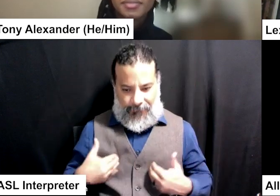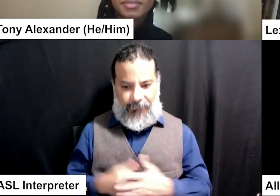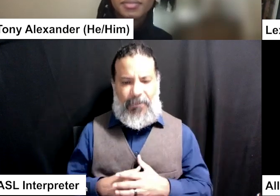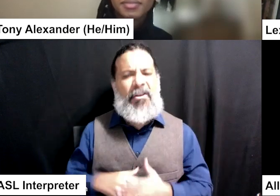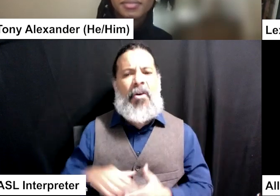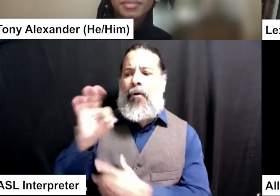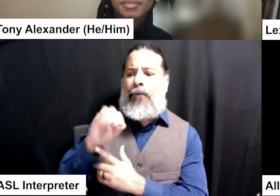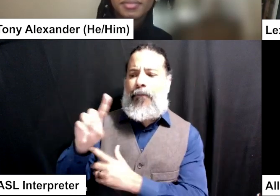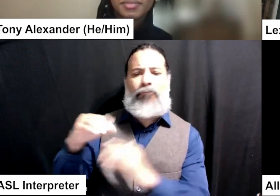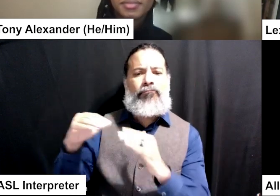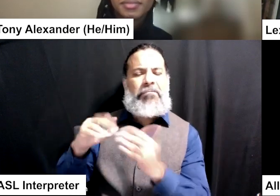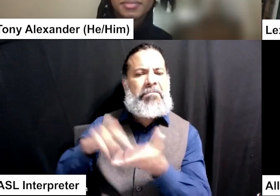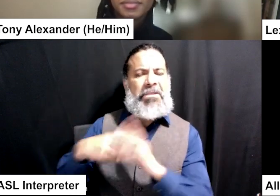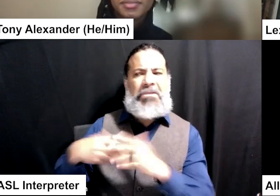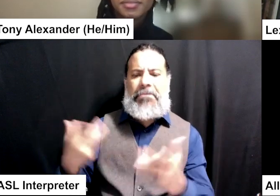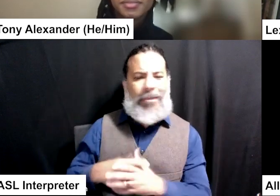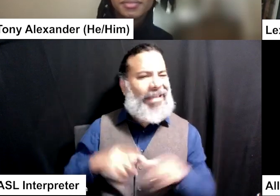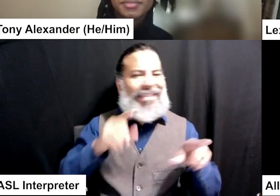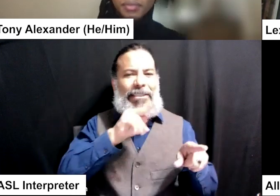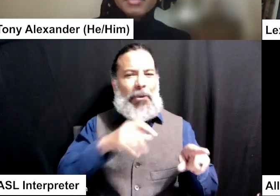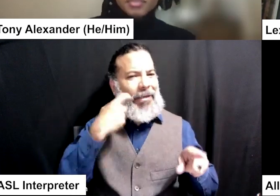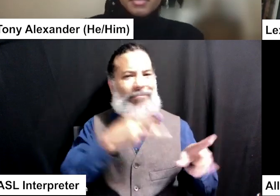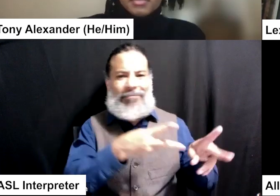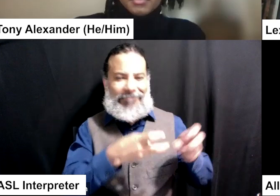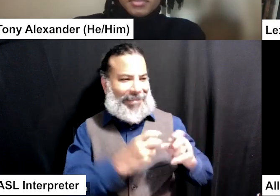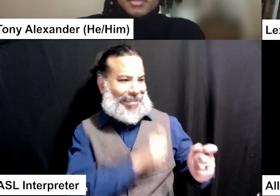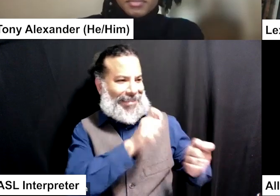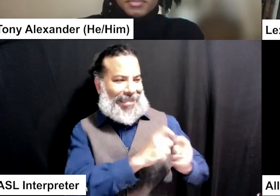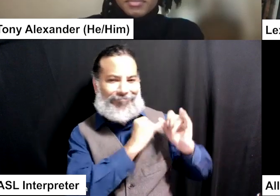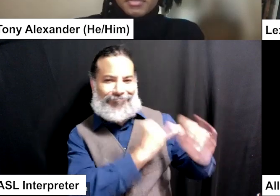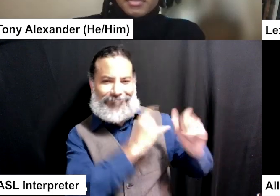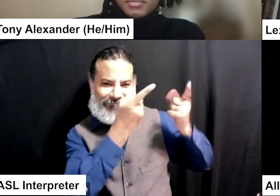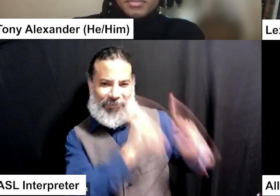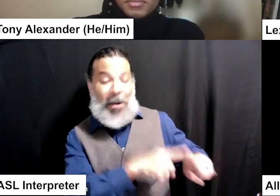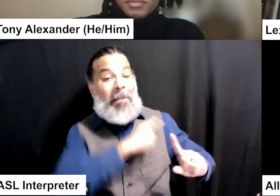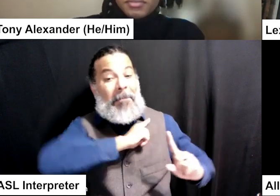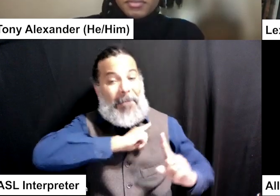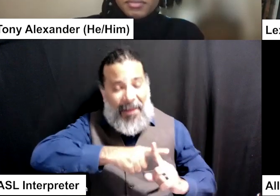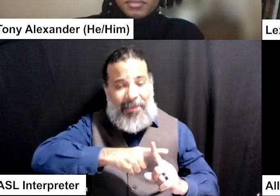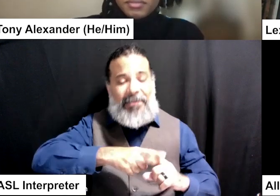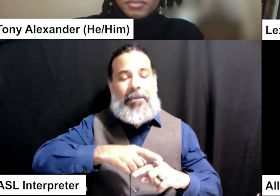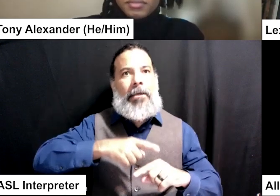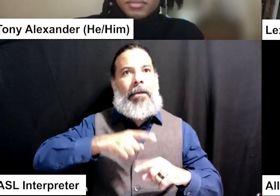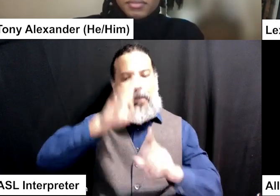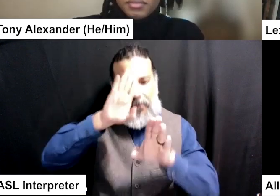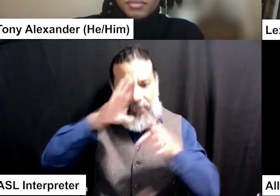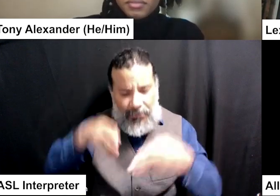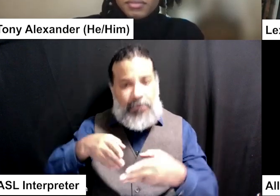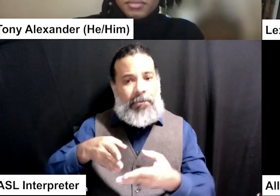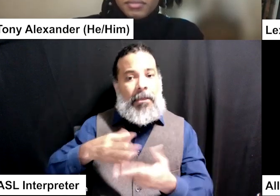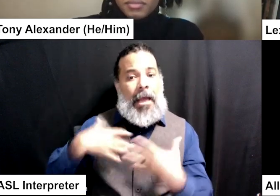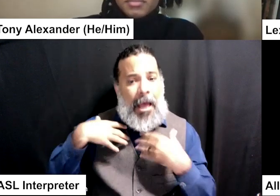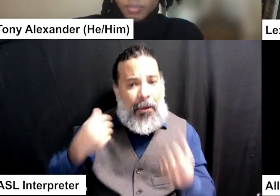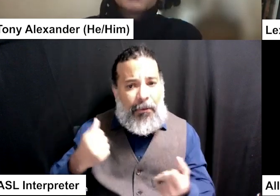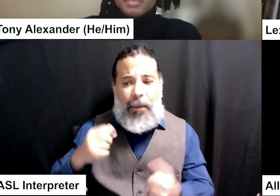justice for me is basically everything Tony just mentioned. And in addition, focusing that it's healthy and nutrient,